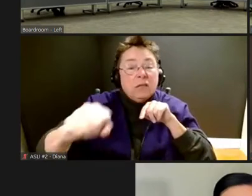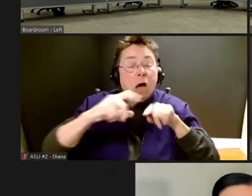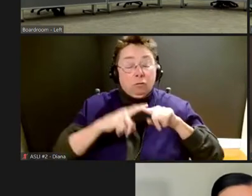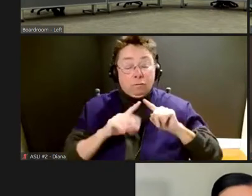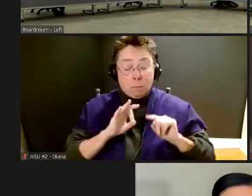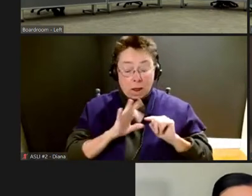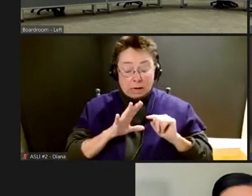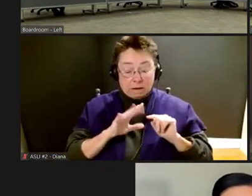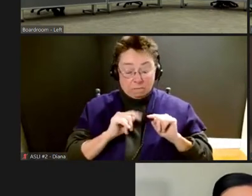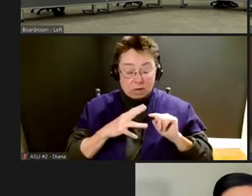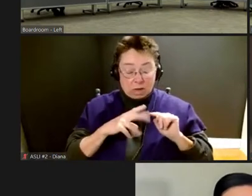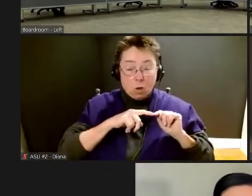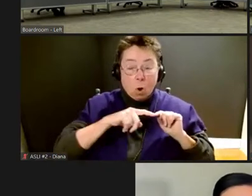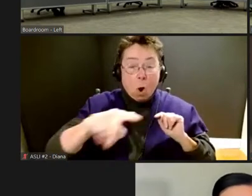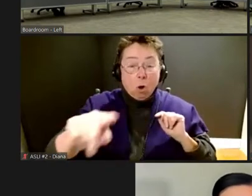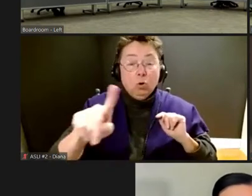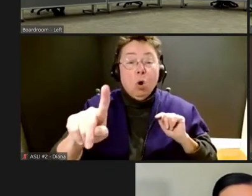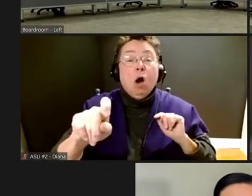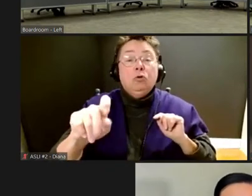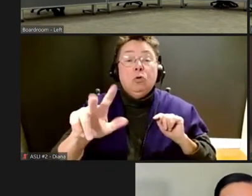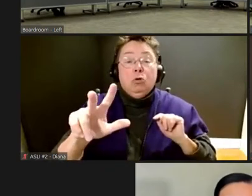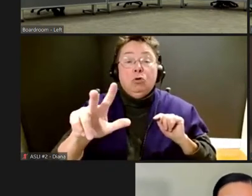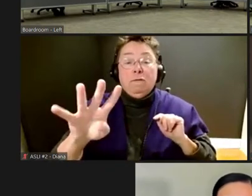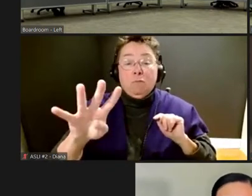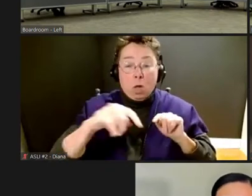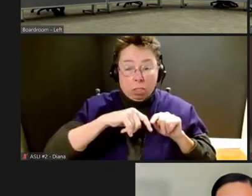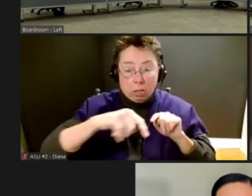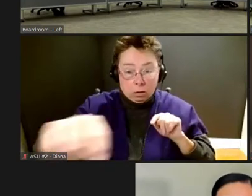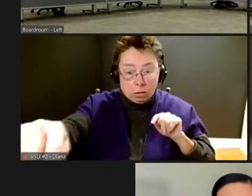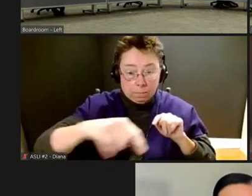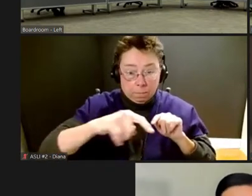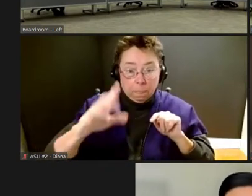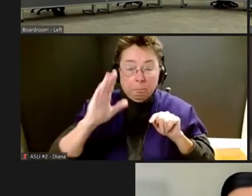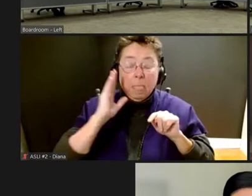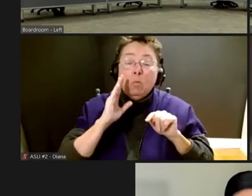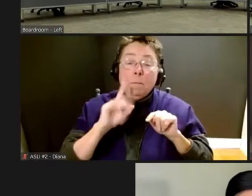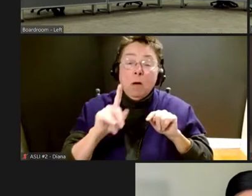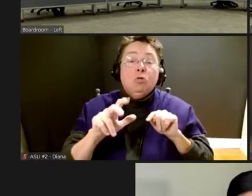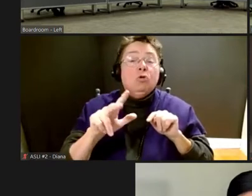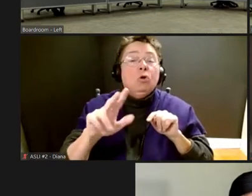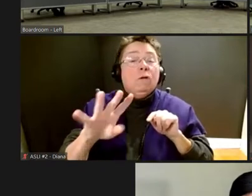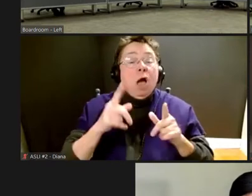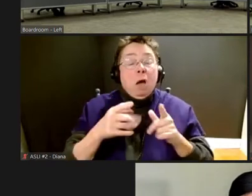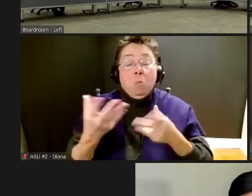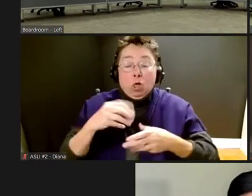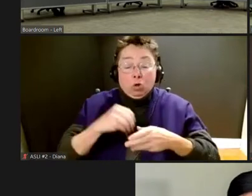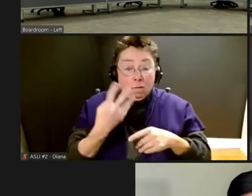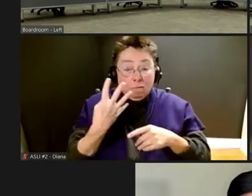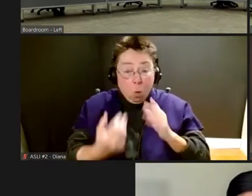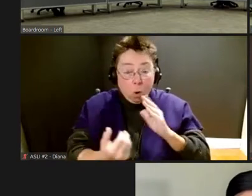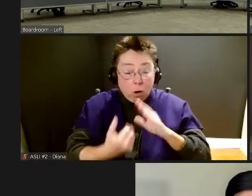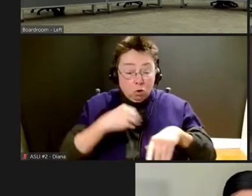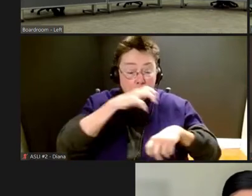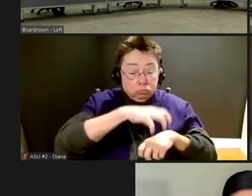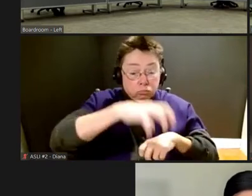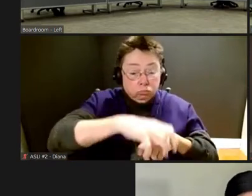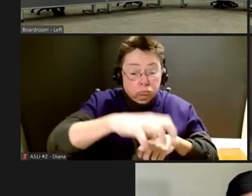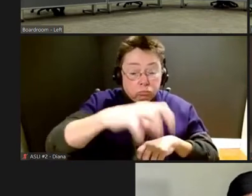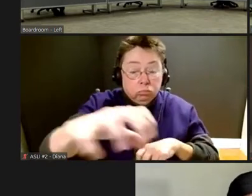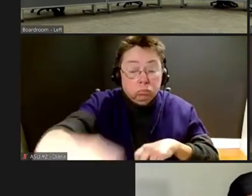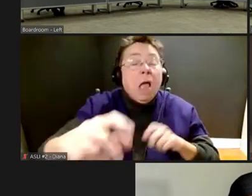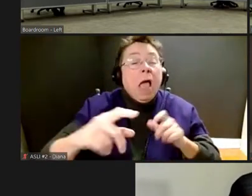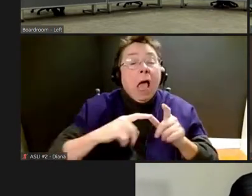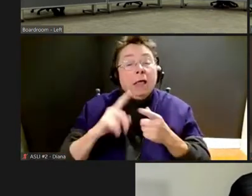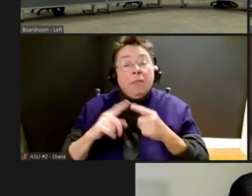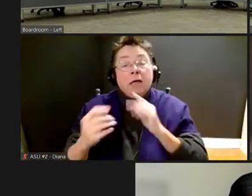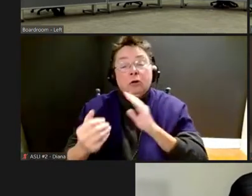at 95th Street all the way to 134th Street. This project includes four new stations and a new rail storage yard and